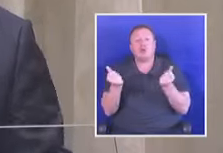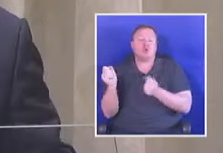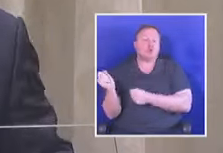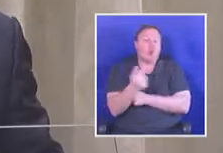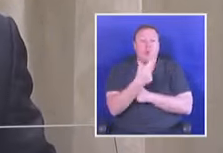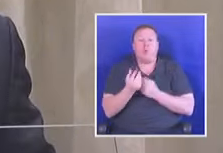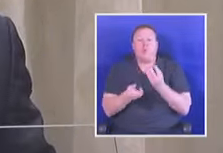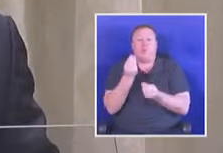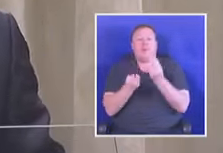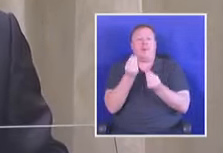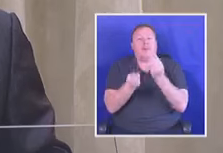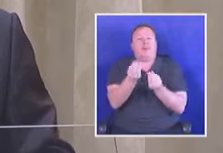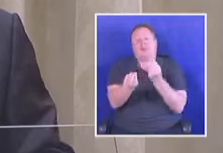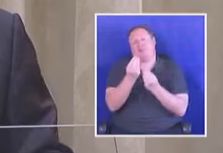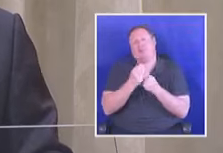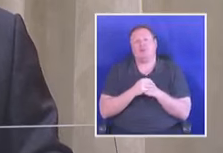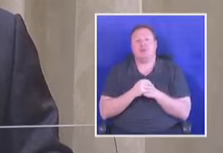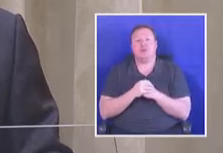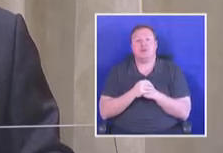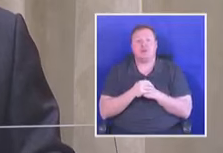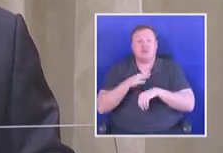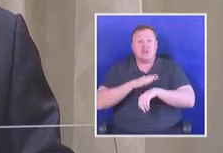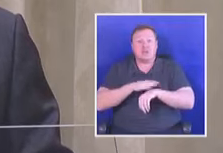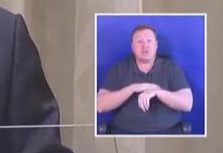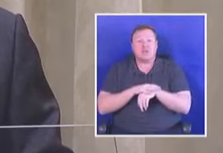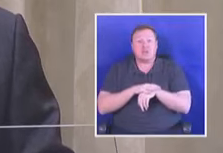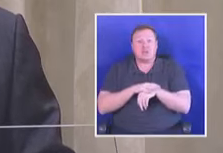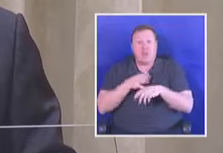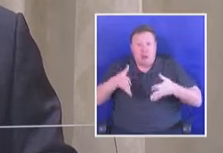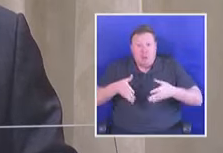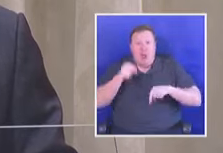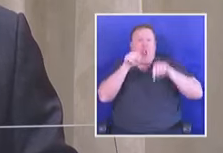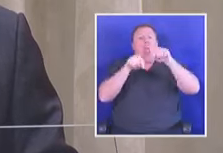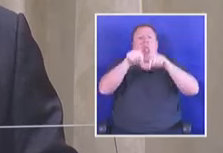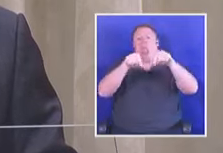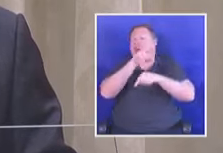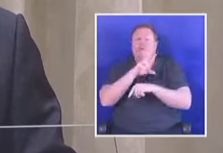ever there was a time, this is not a time for finger pointing.